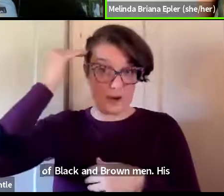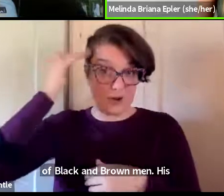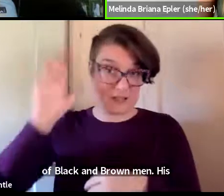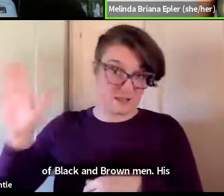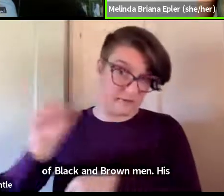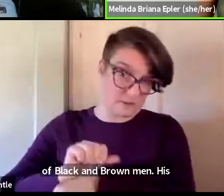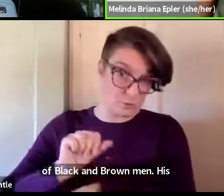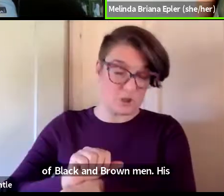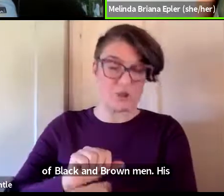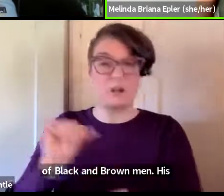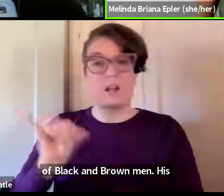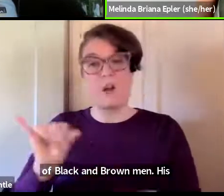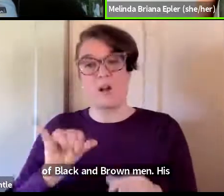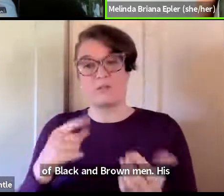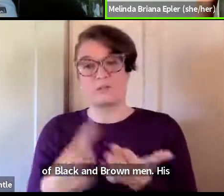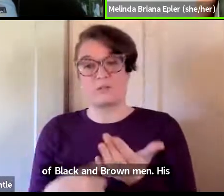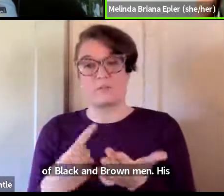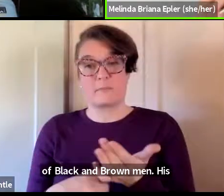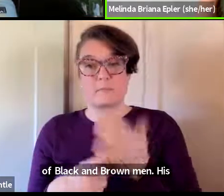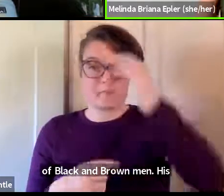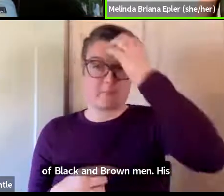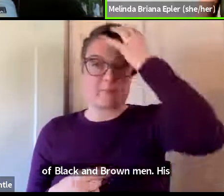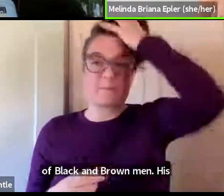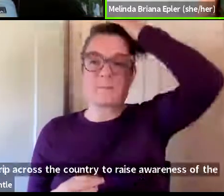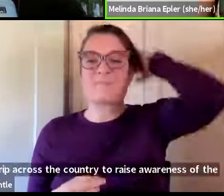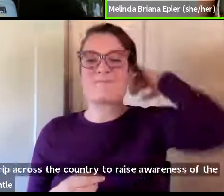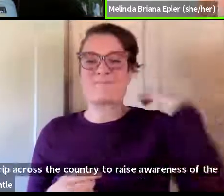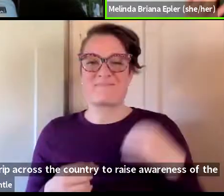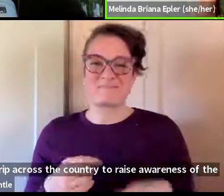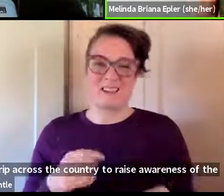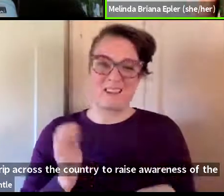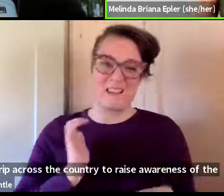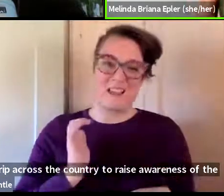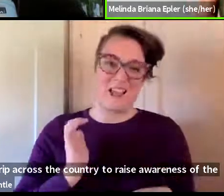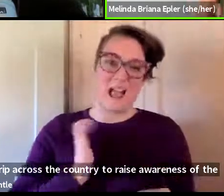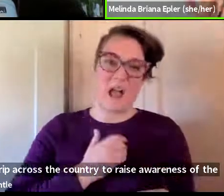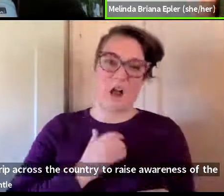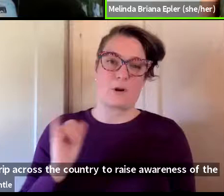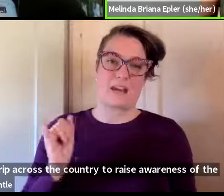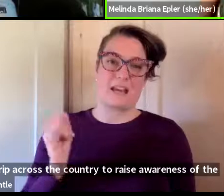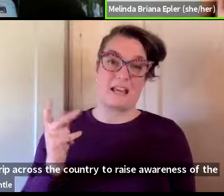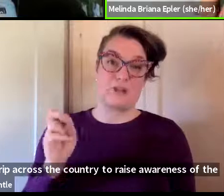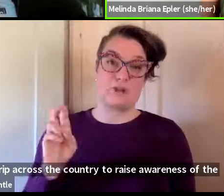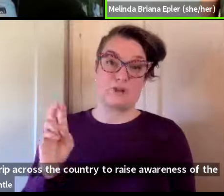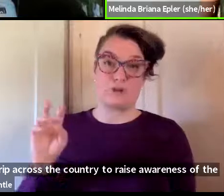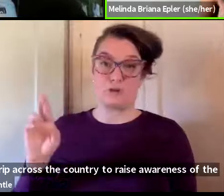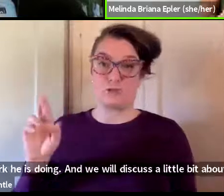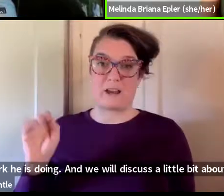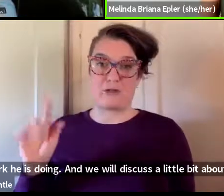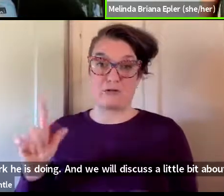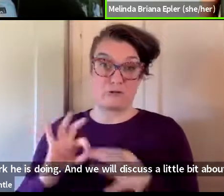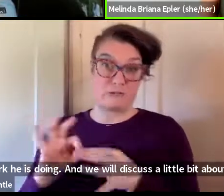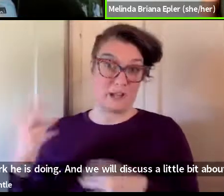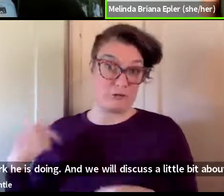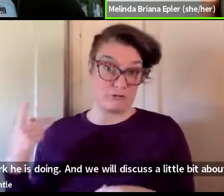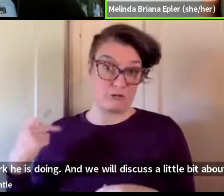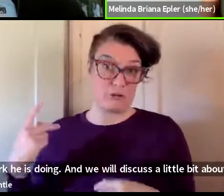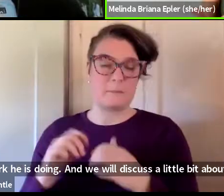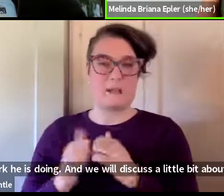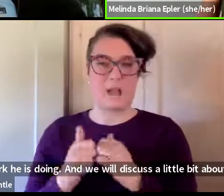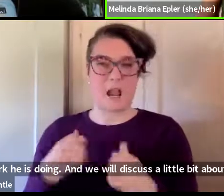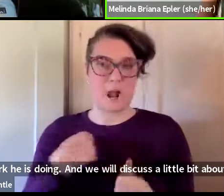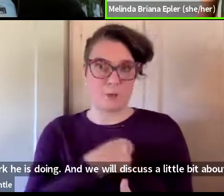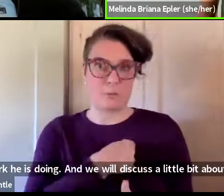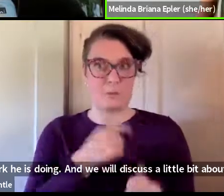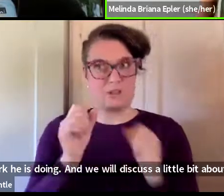probably discuss a little bit about our own interracial relationship, and how we really think